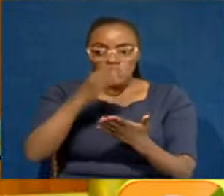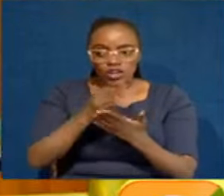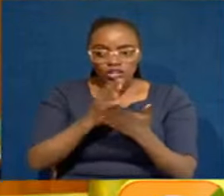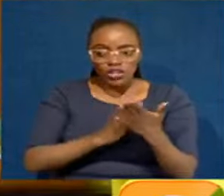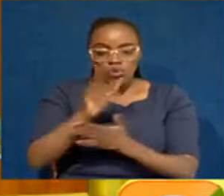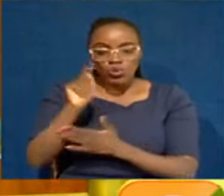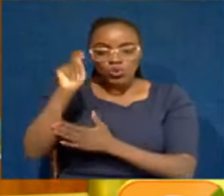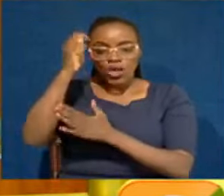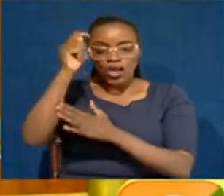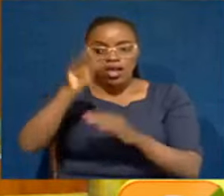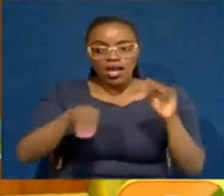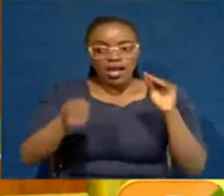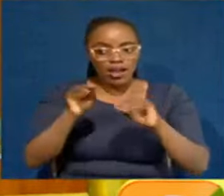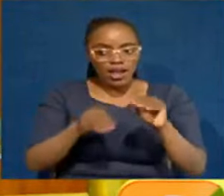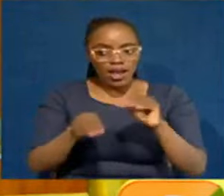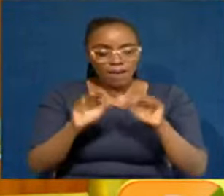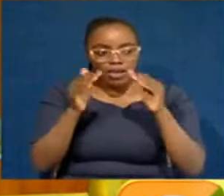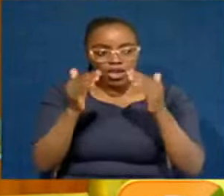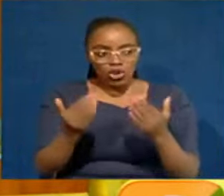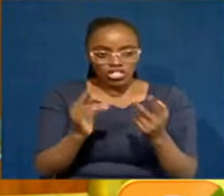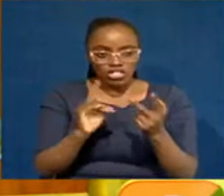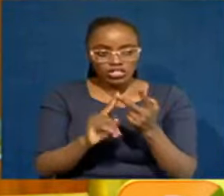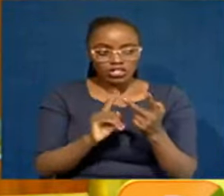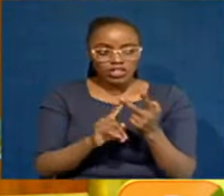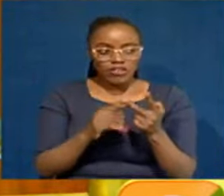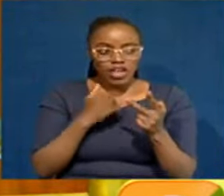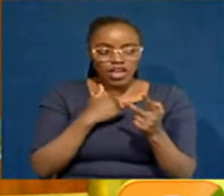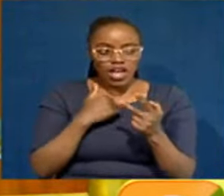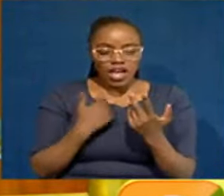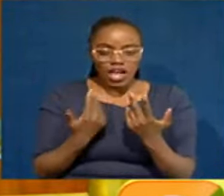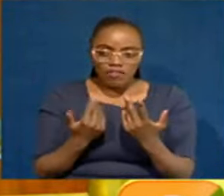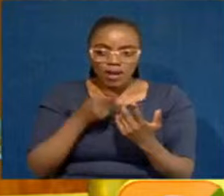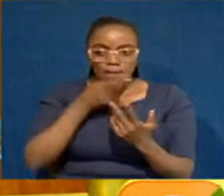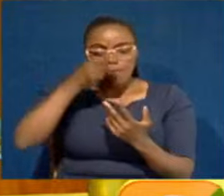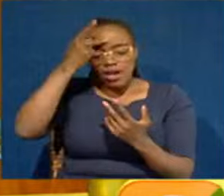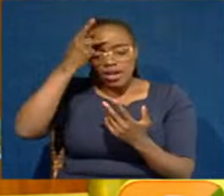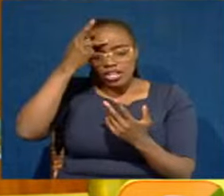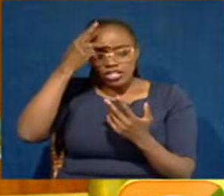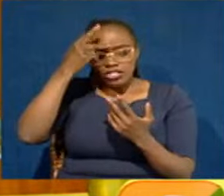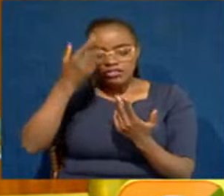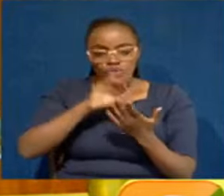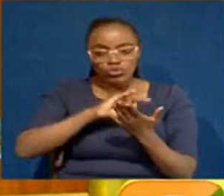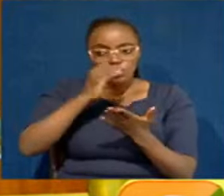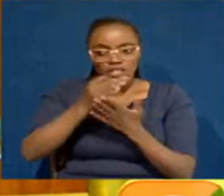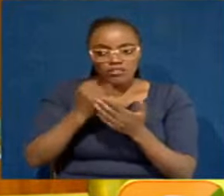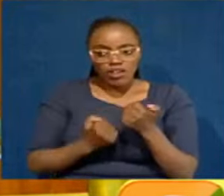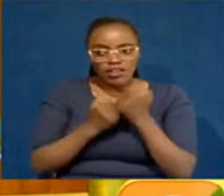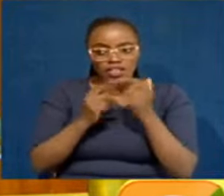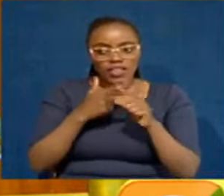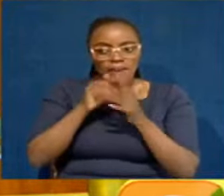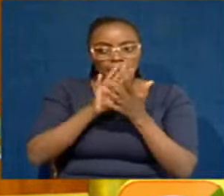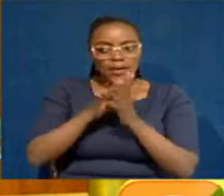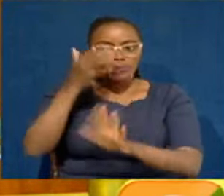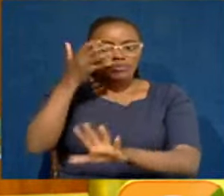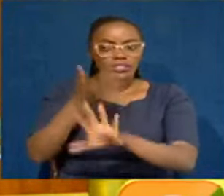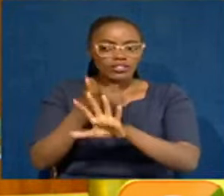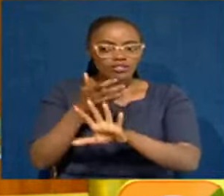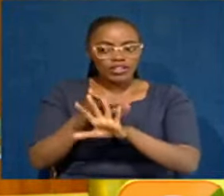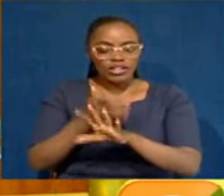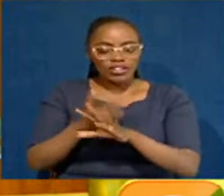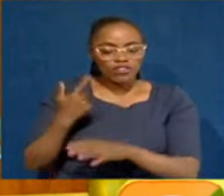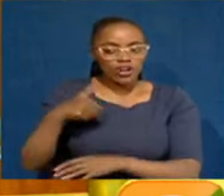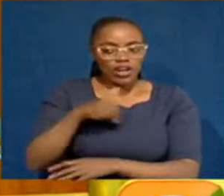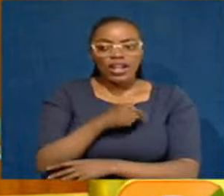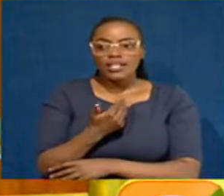through harambees or they had a guardian or bursaries, then it becomes very difficult for